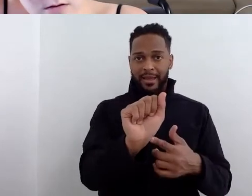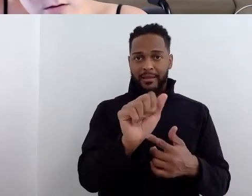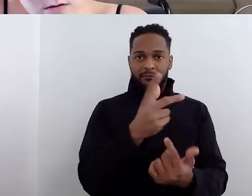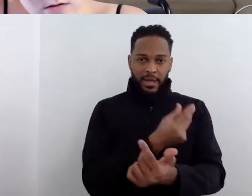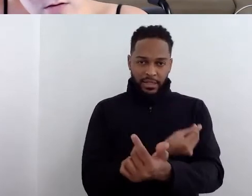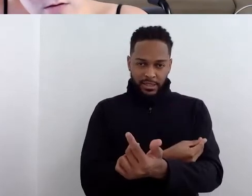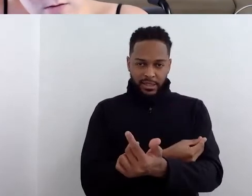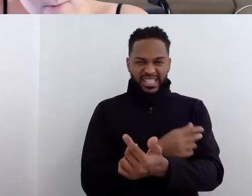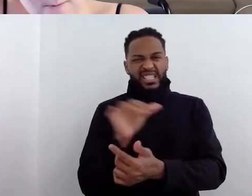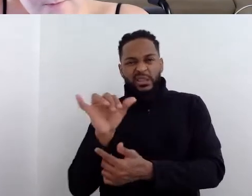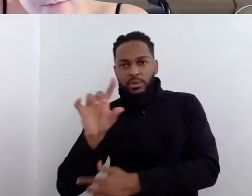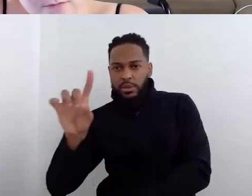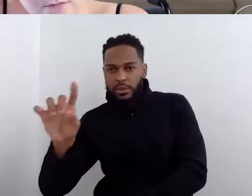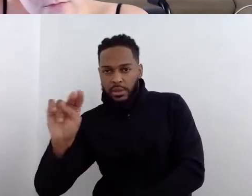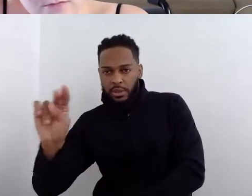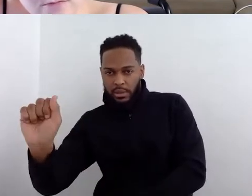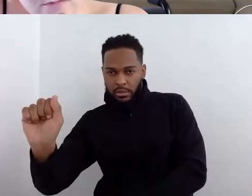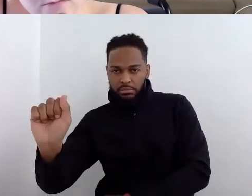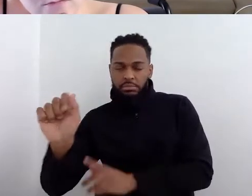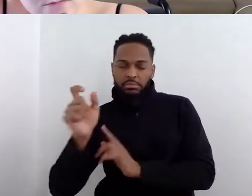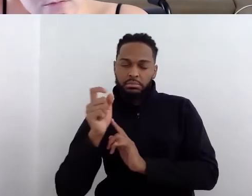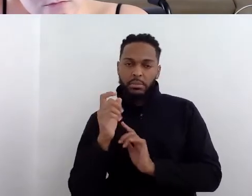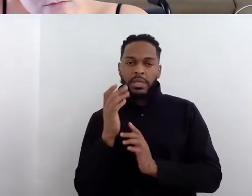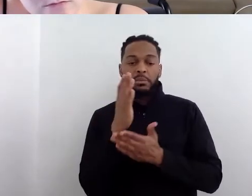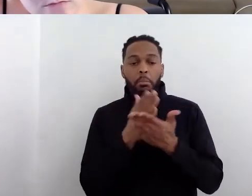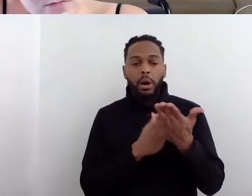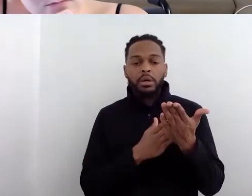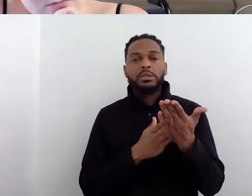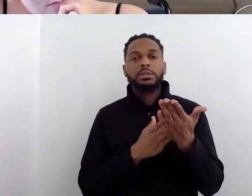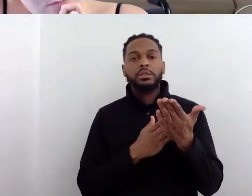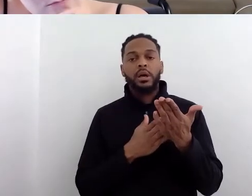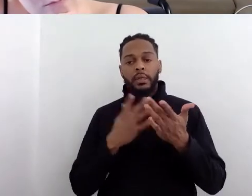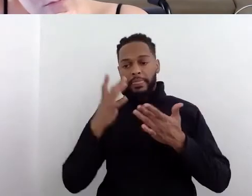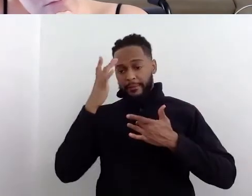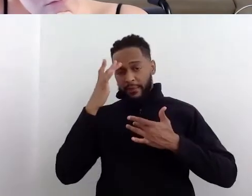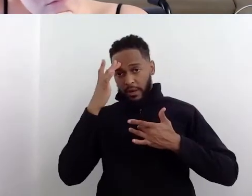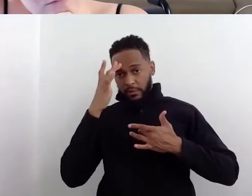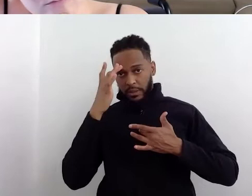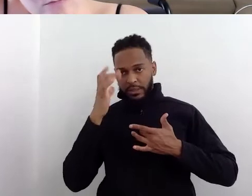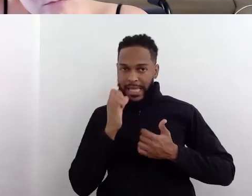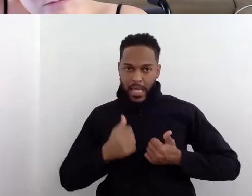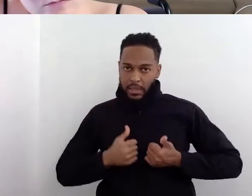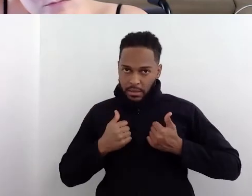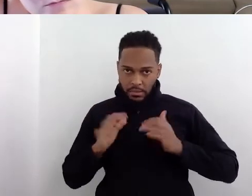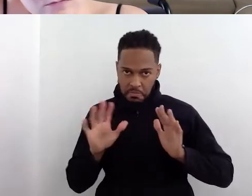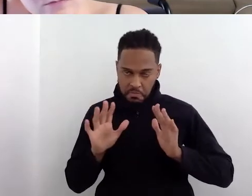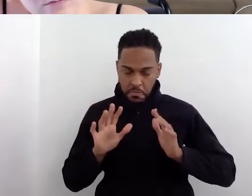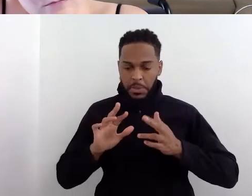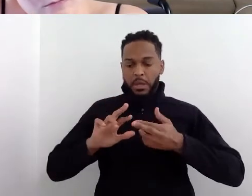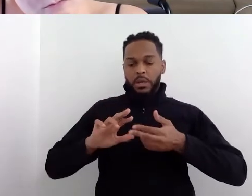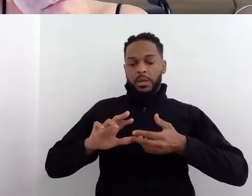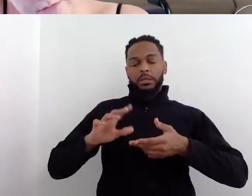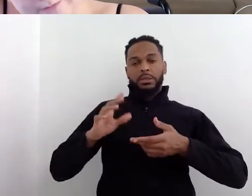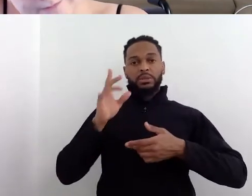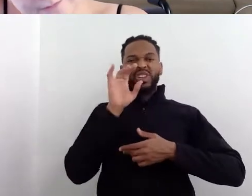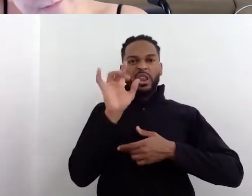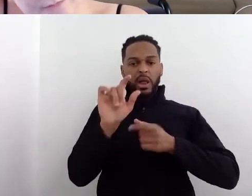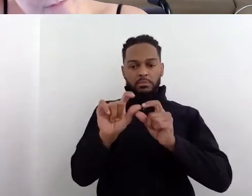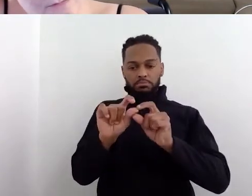but basically they're just parts of the virus. It's not alive or anything. It's just a little part of the virus